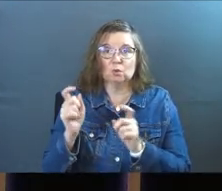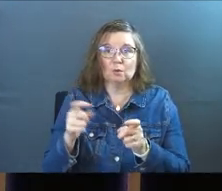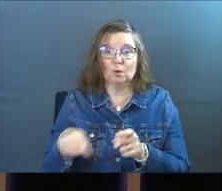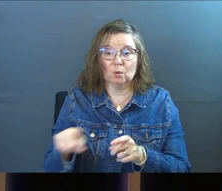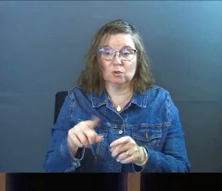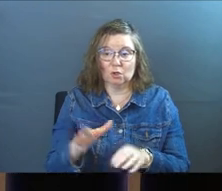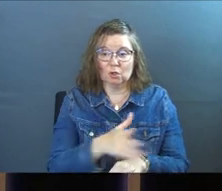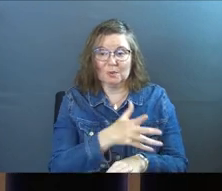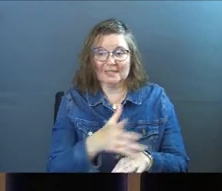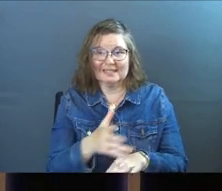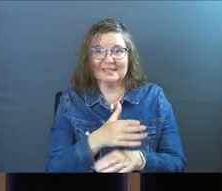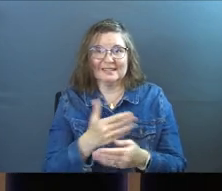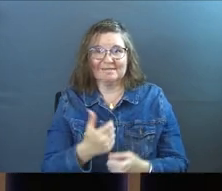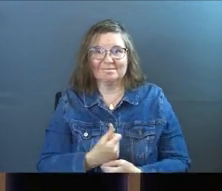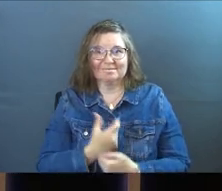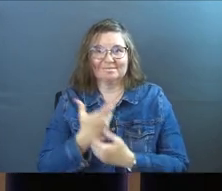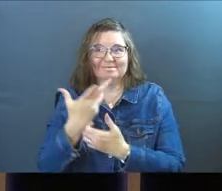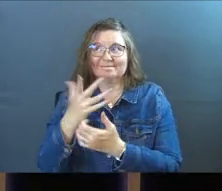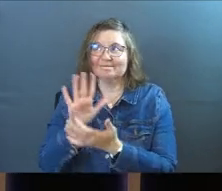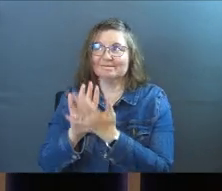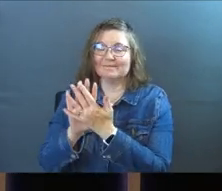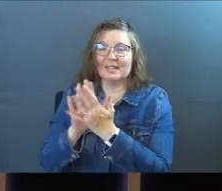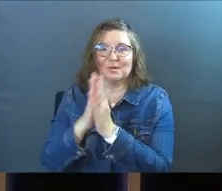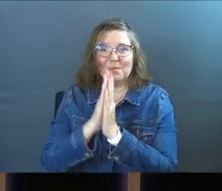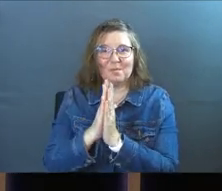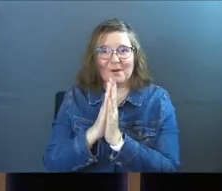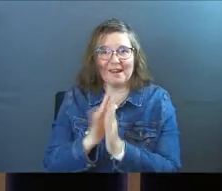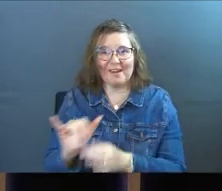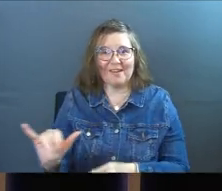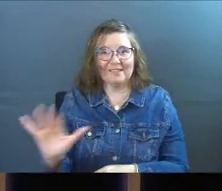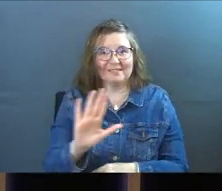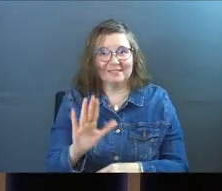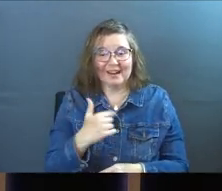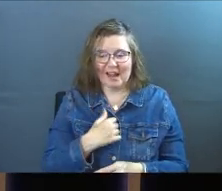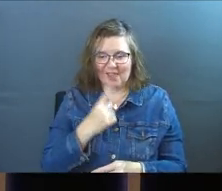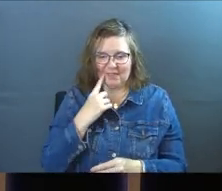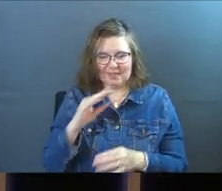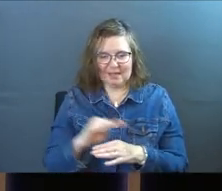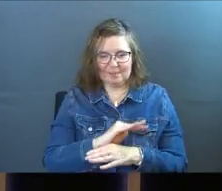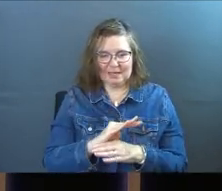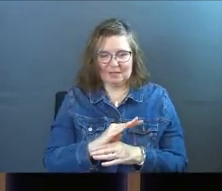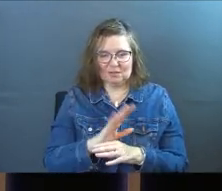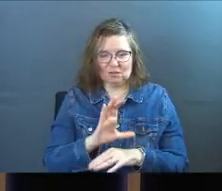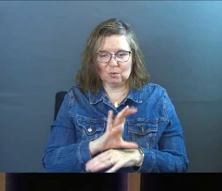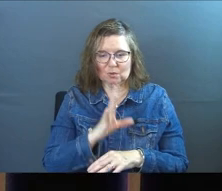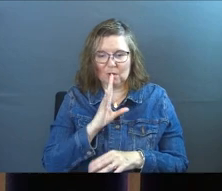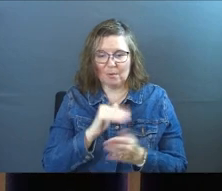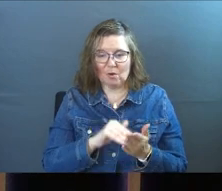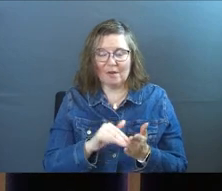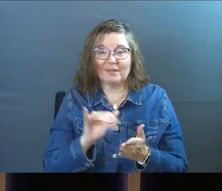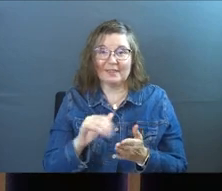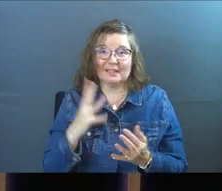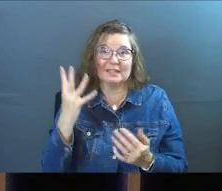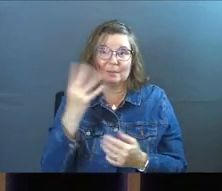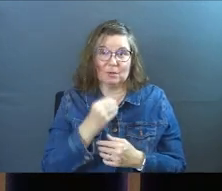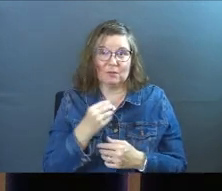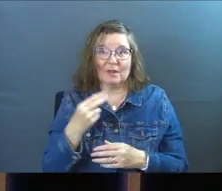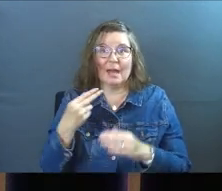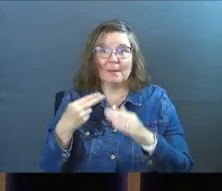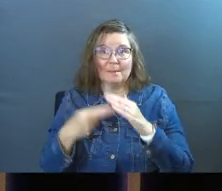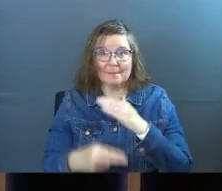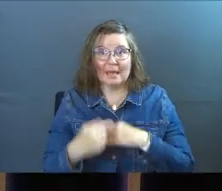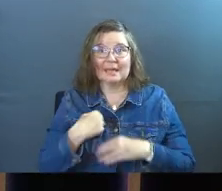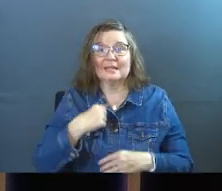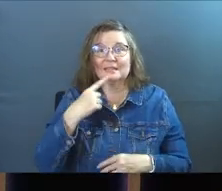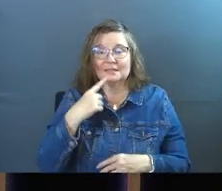you can sing and make it your prayer. I just think there's a ministry in the church we don't talk about very often, and I think that's beautiful. Habakkuk